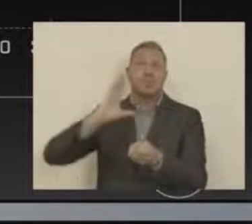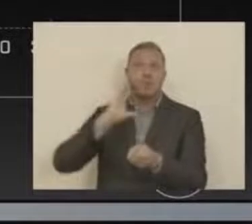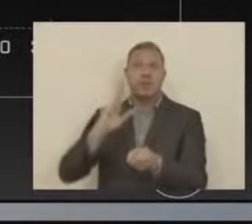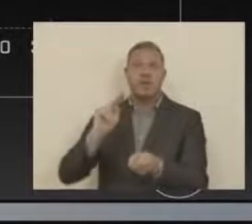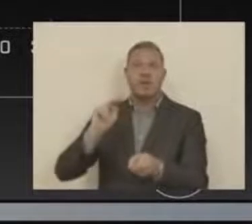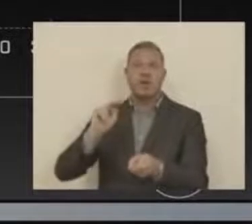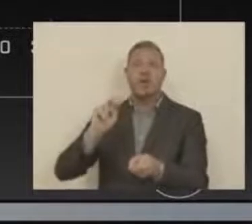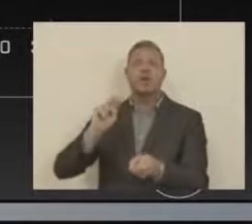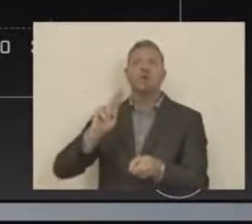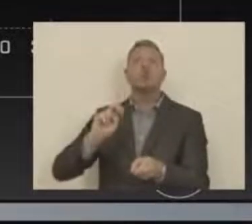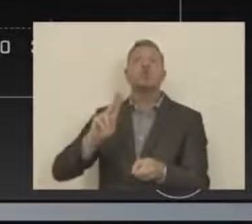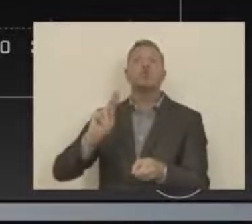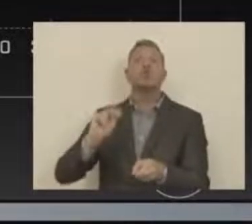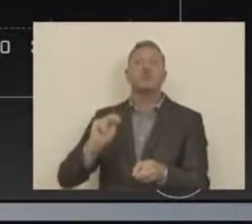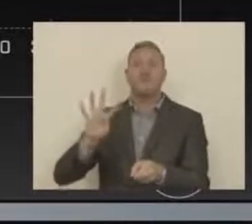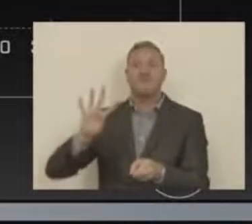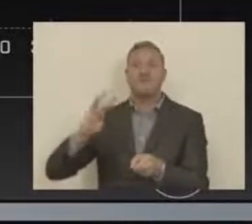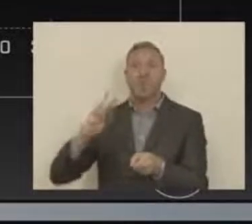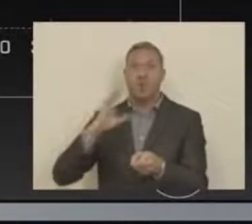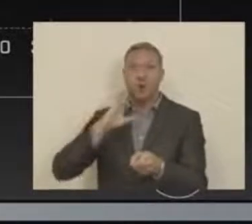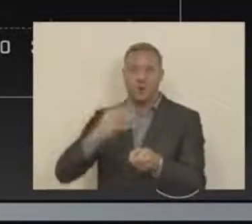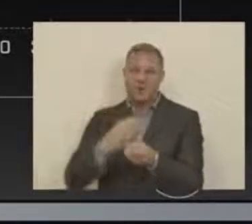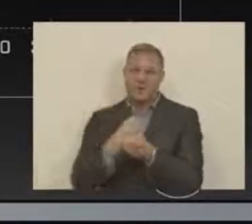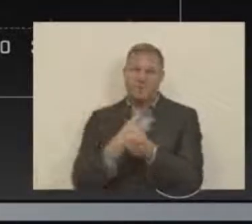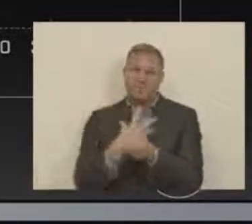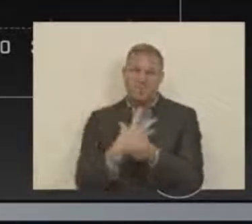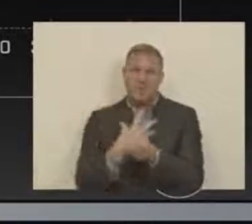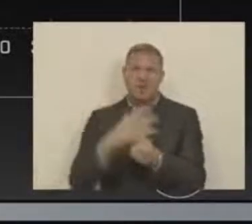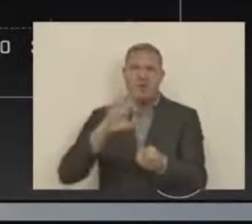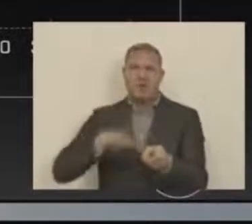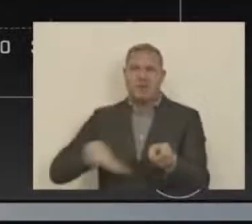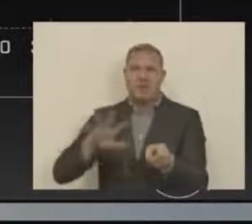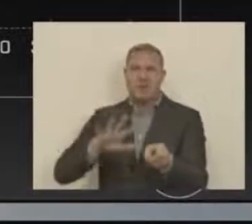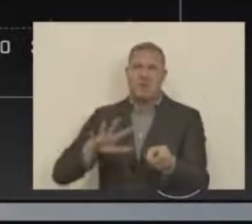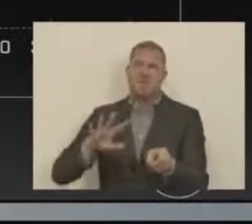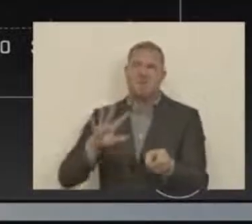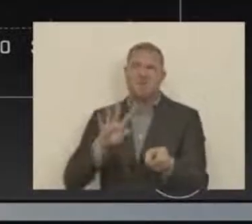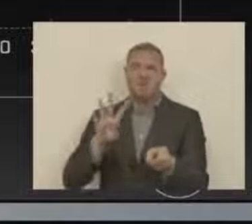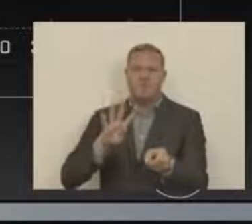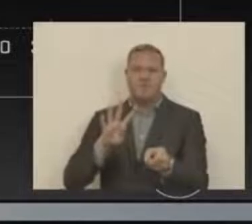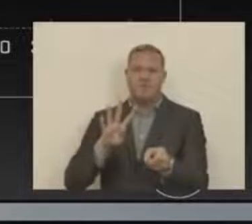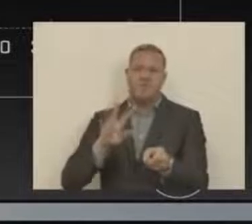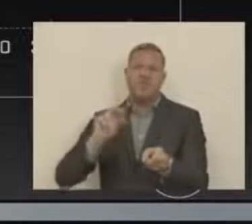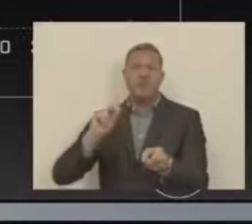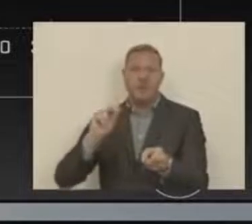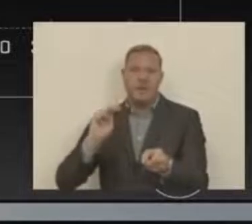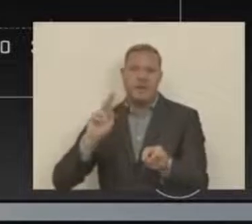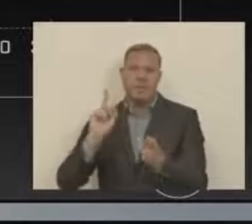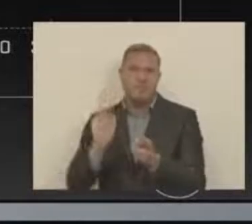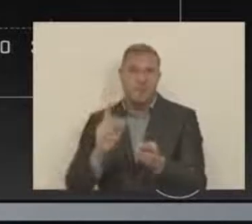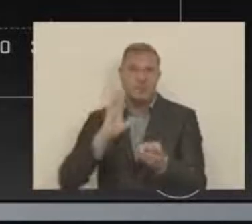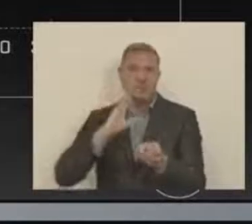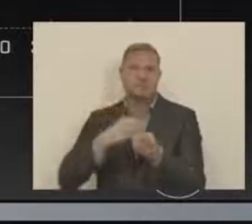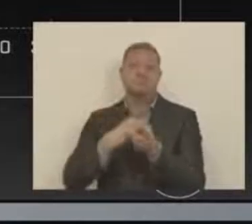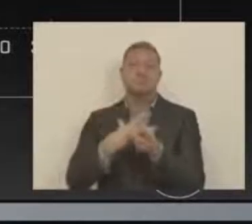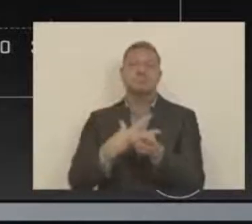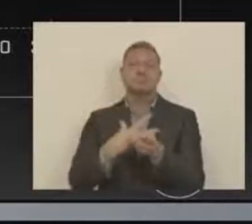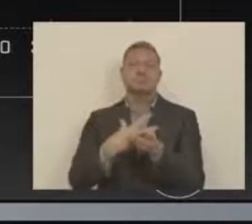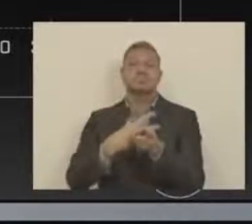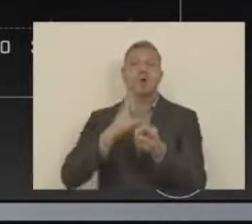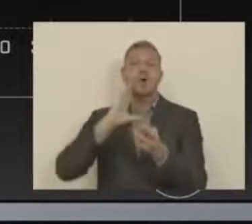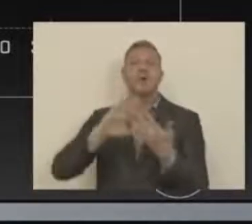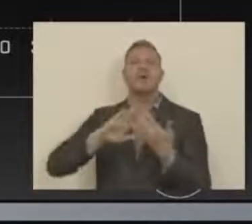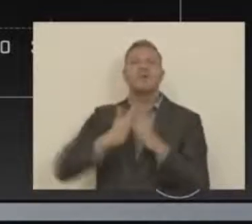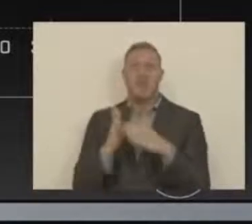about 6 minutes before it goes into another coast for about 30 minutes. This burn put us into our transfer orbit, which is the intermediate orbit that